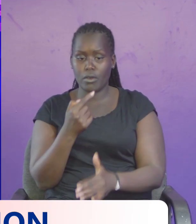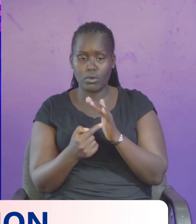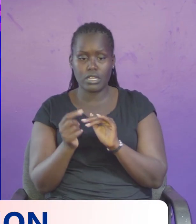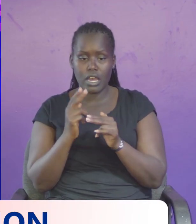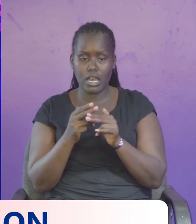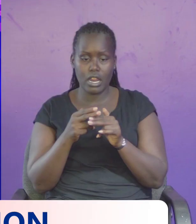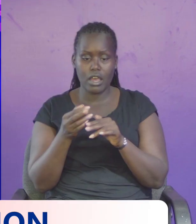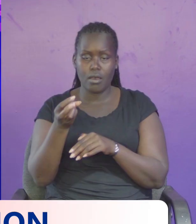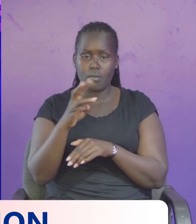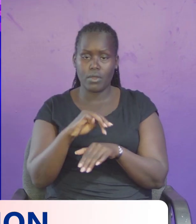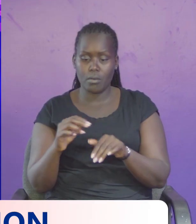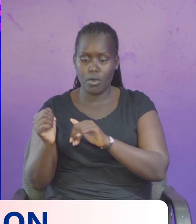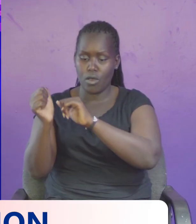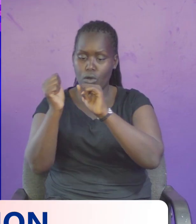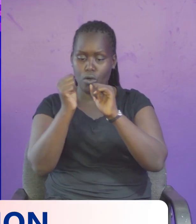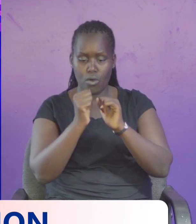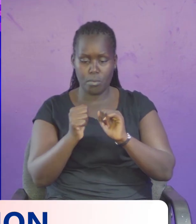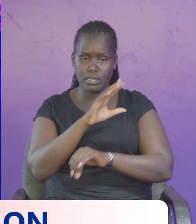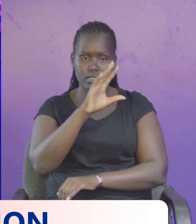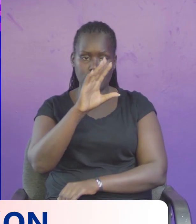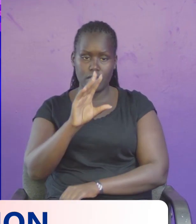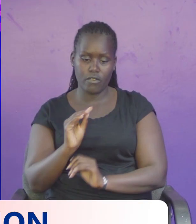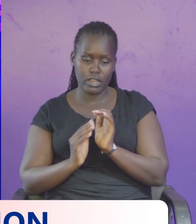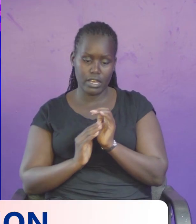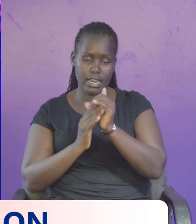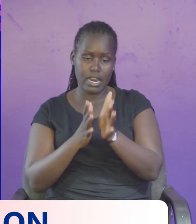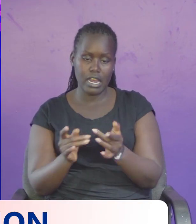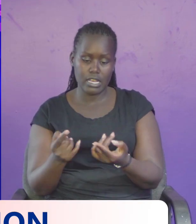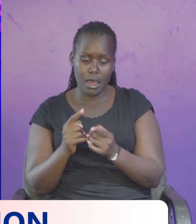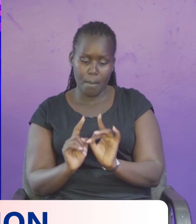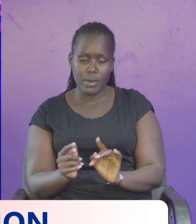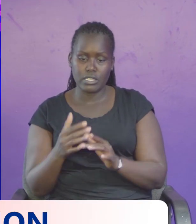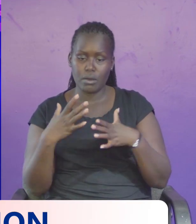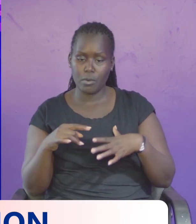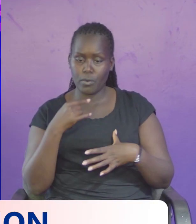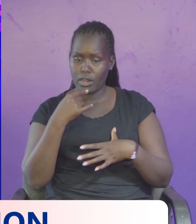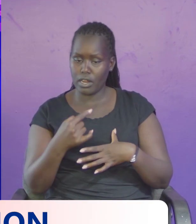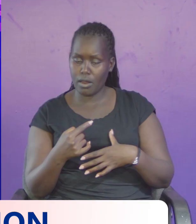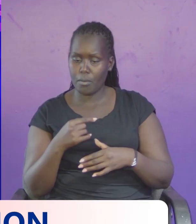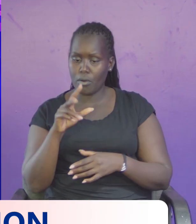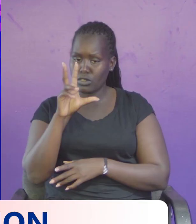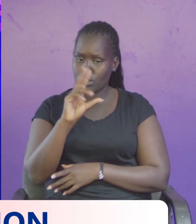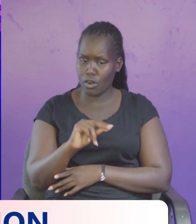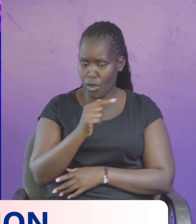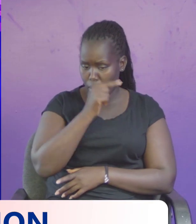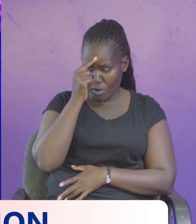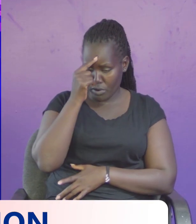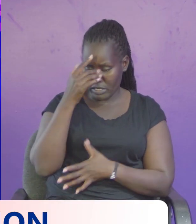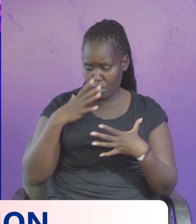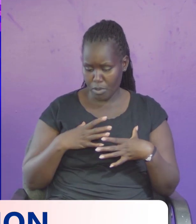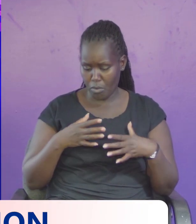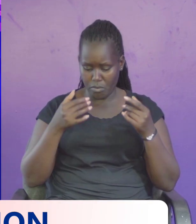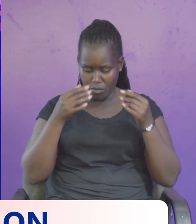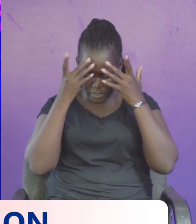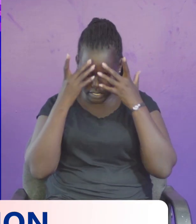almighty African leaders. You get? Yeah. But the people are still telling them no. Because huku chini, people have decided to be